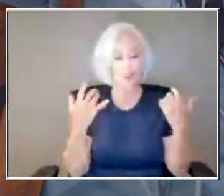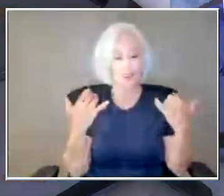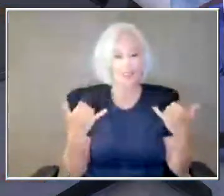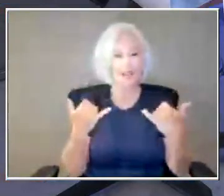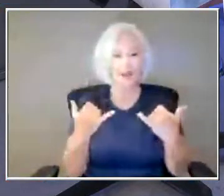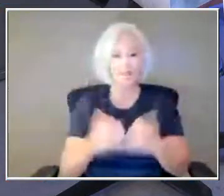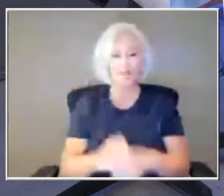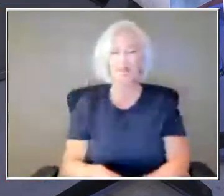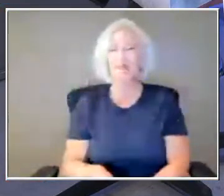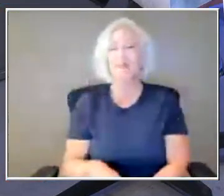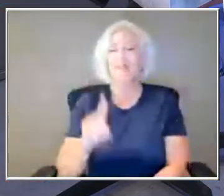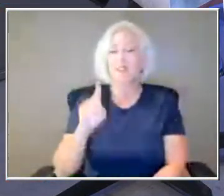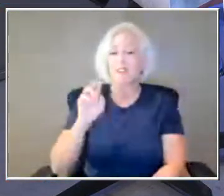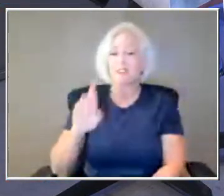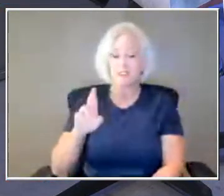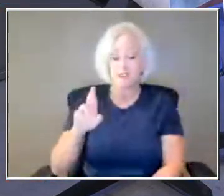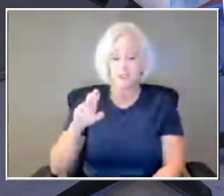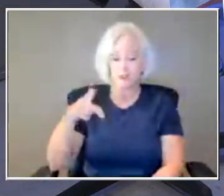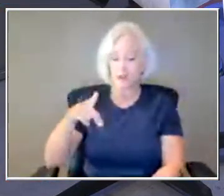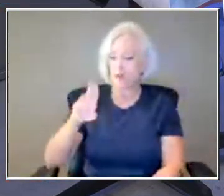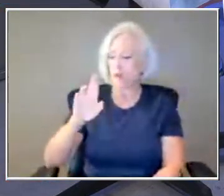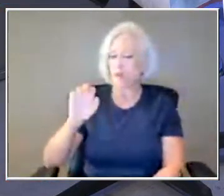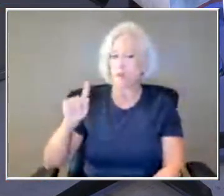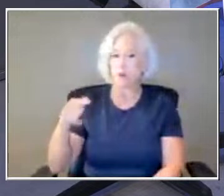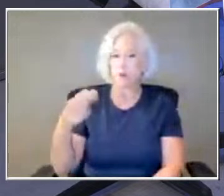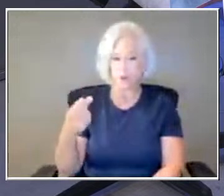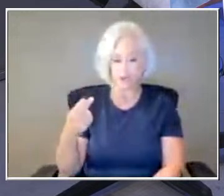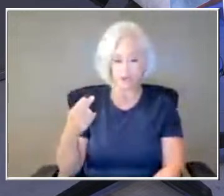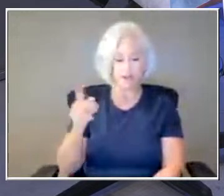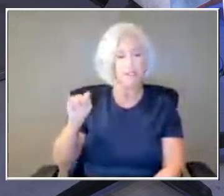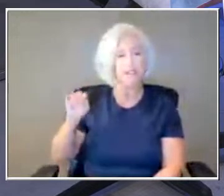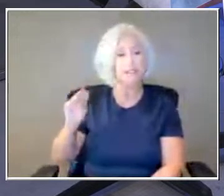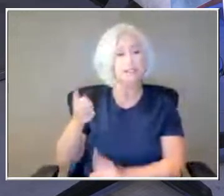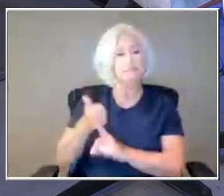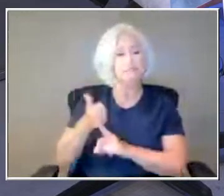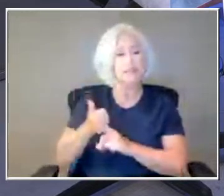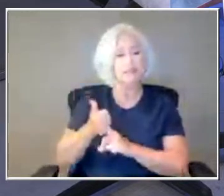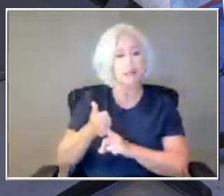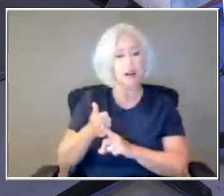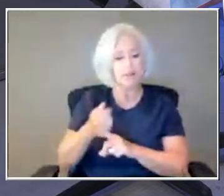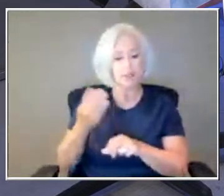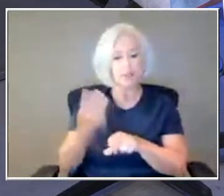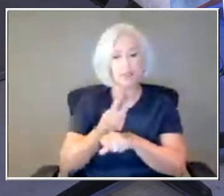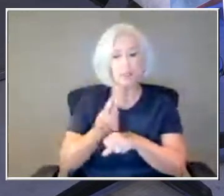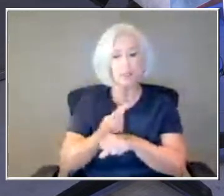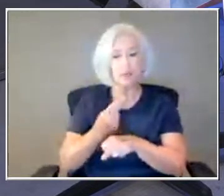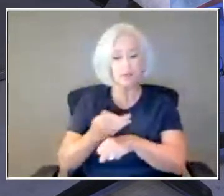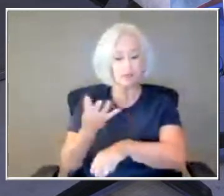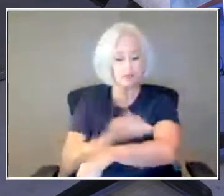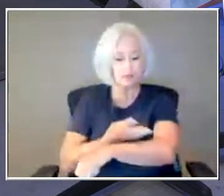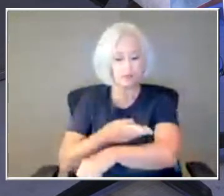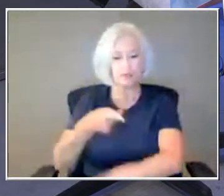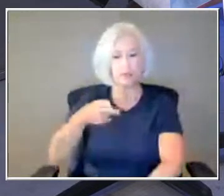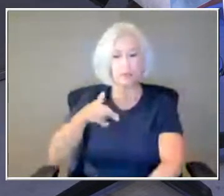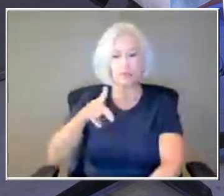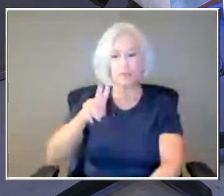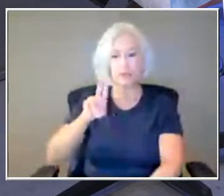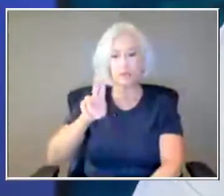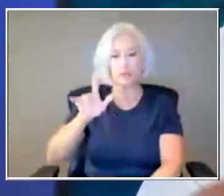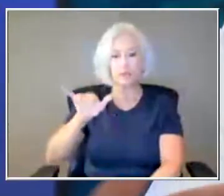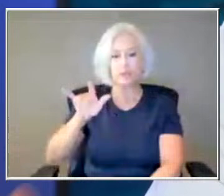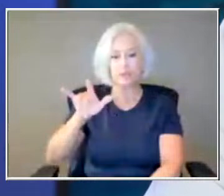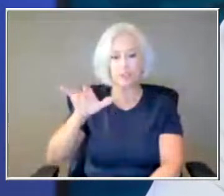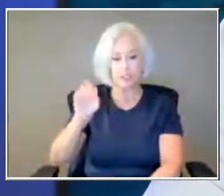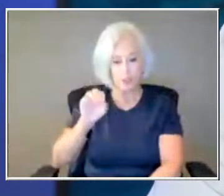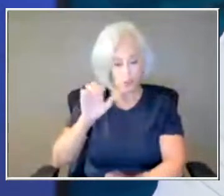Dr. Parikh, Tim was taking Pluvicto. How long is that regimen? Can that be repeated? Yeah. So that's a series